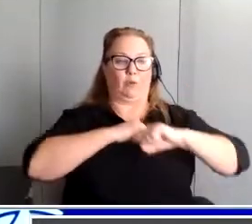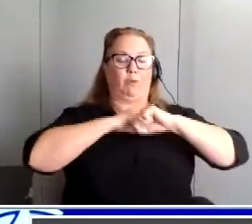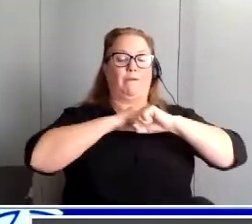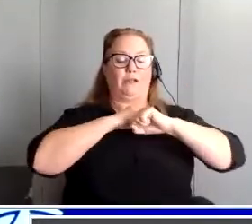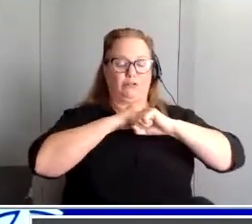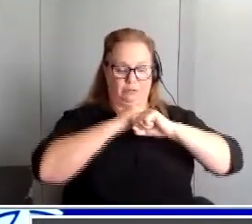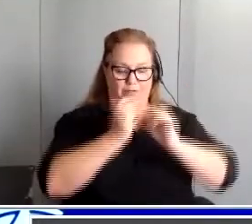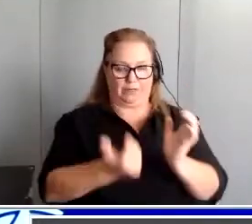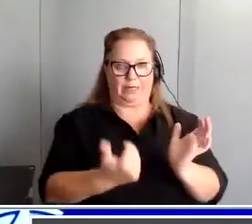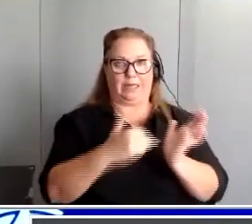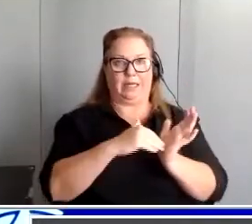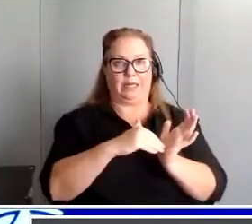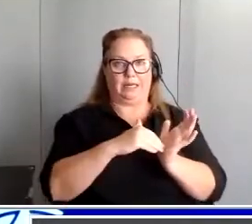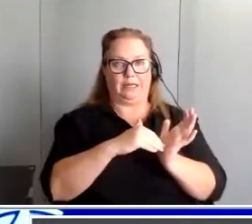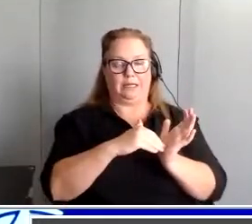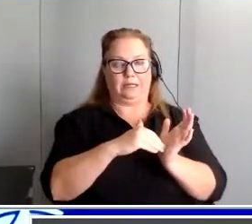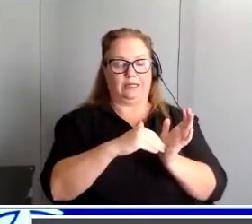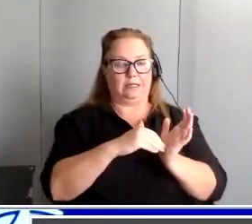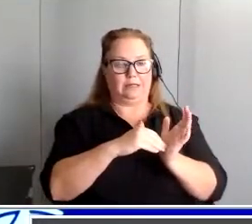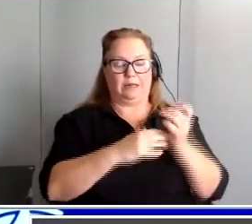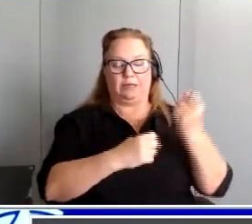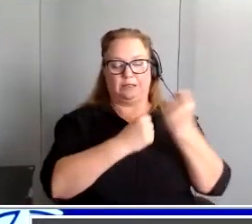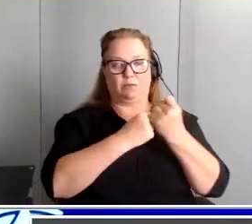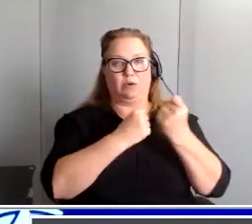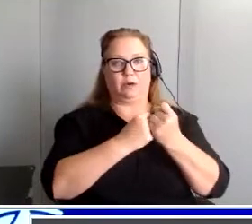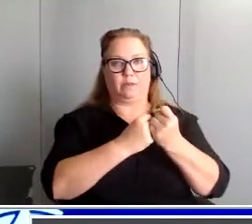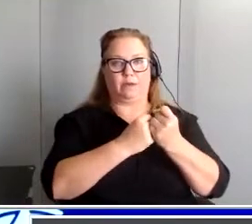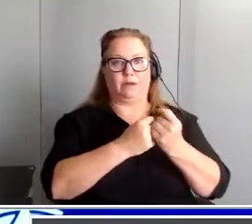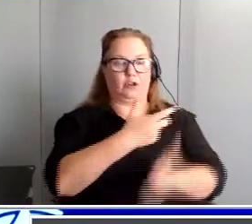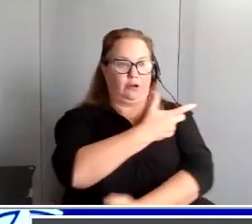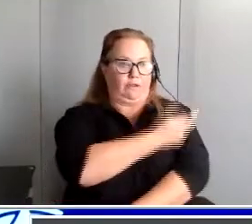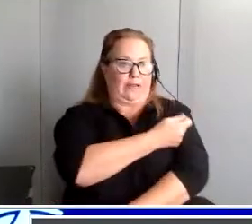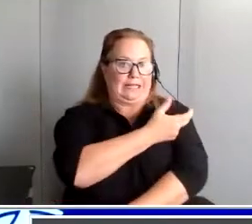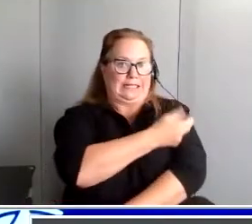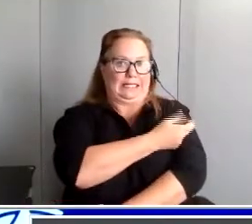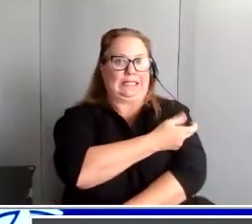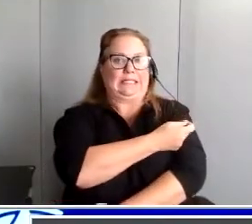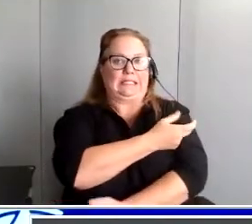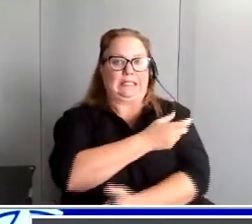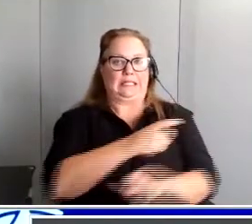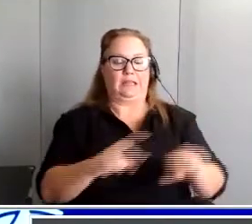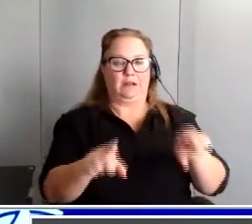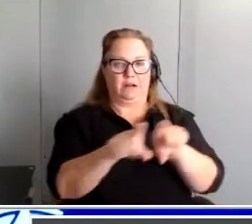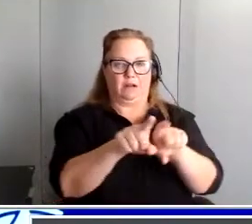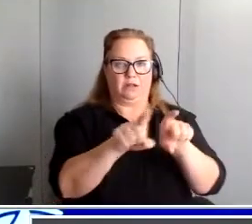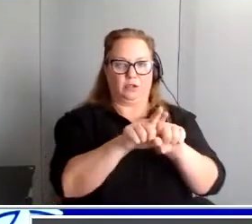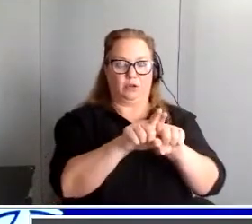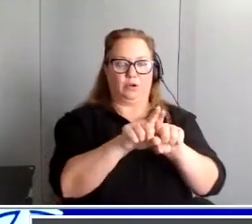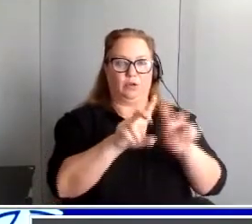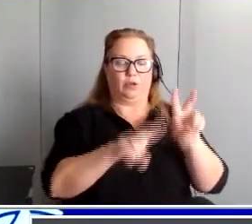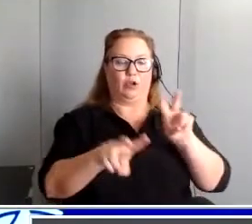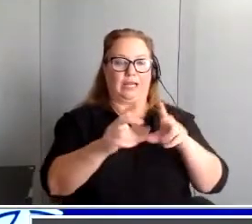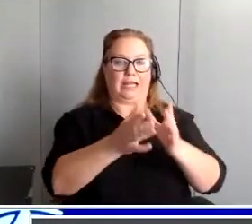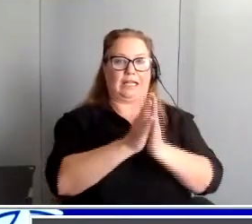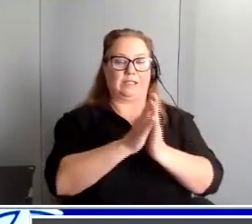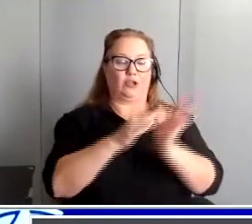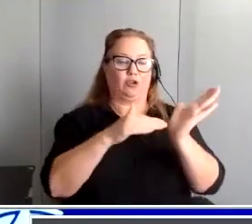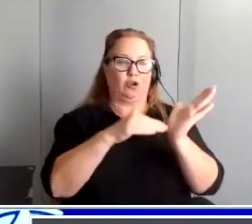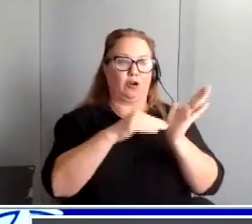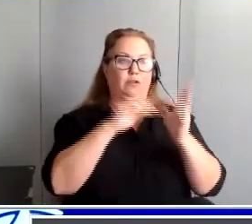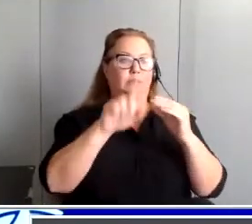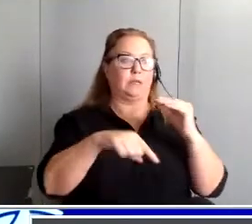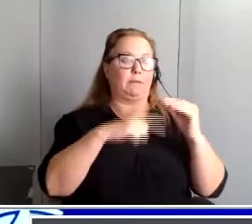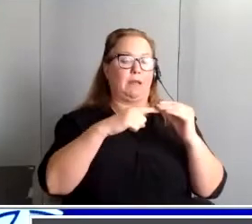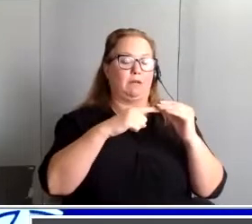again, can't endorse this enough, being up to date with your vaccinations, but also looking for and asking your providers about those